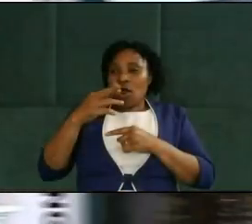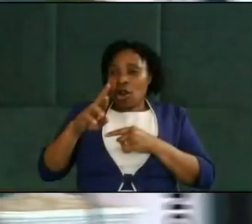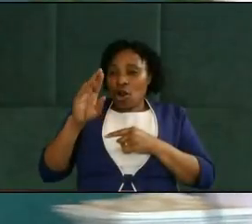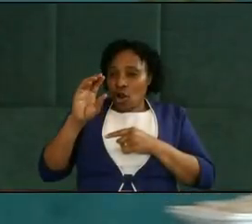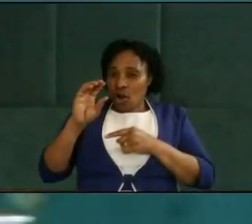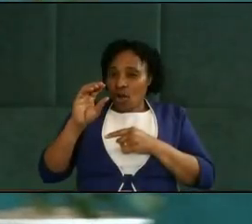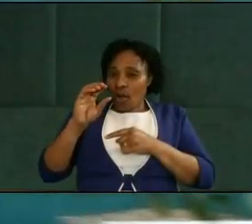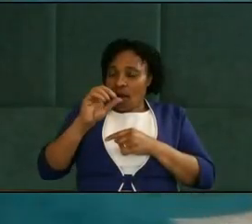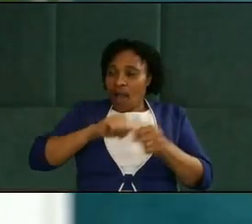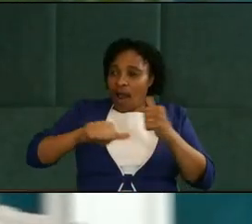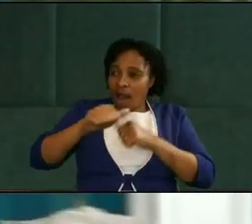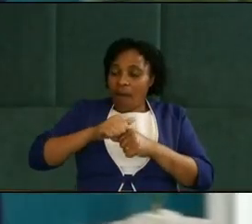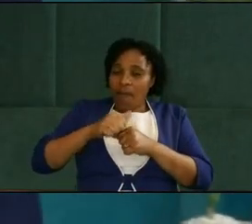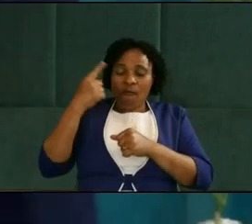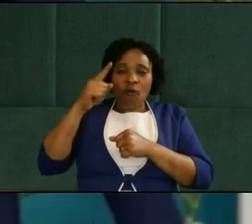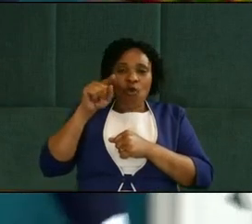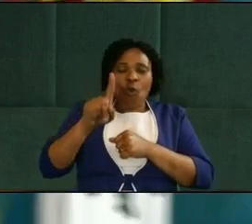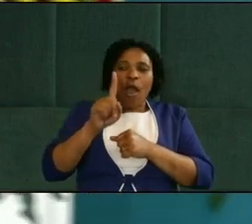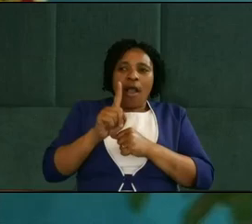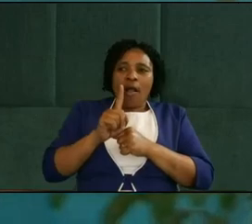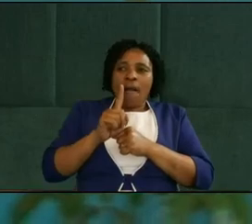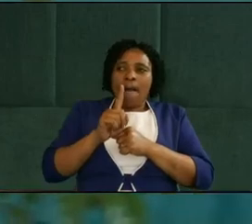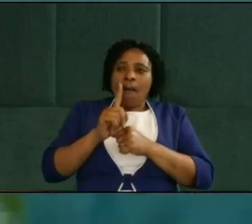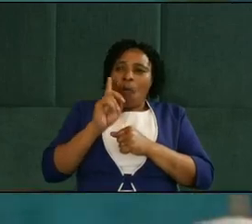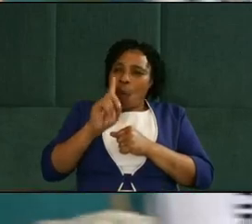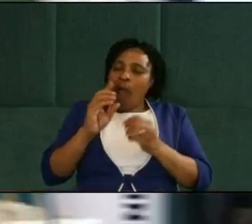I'm going to run this dream for you one more time.